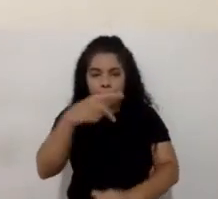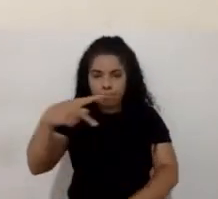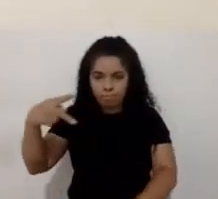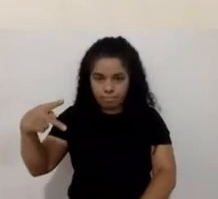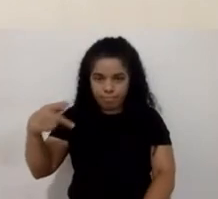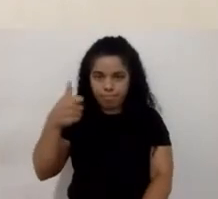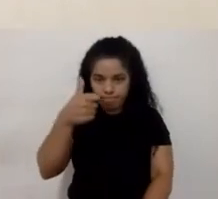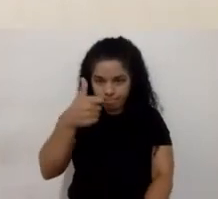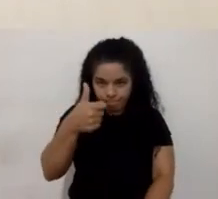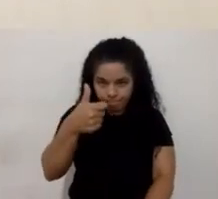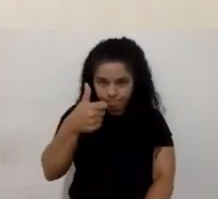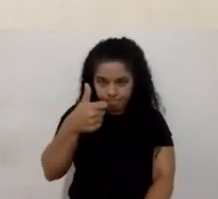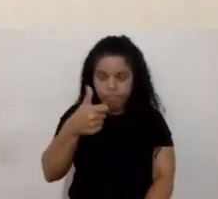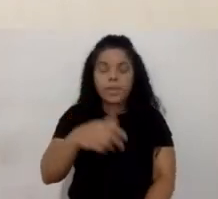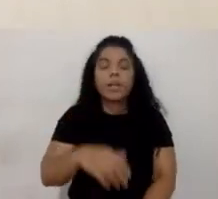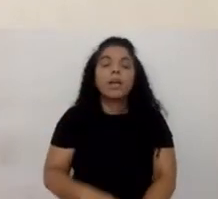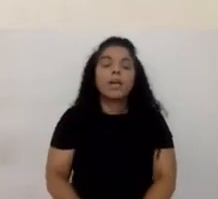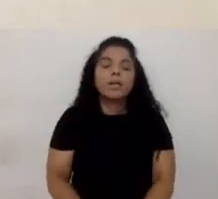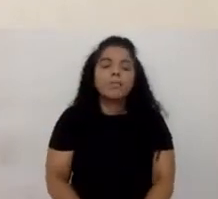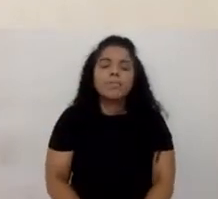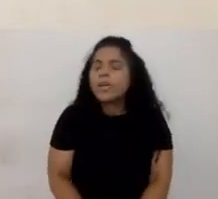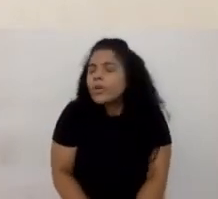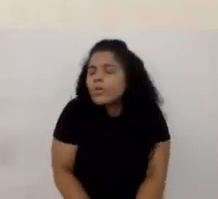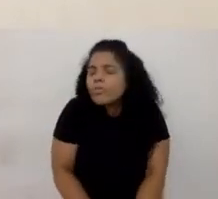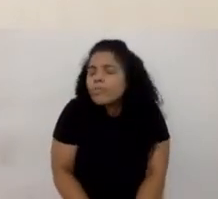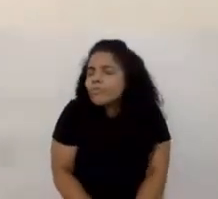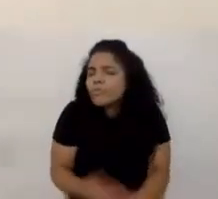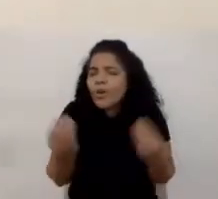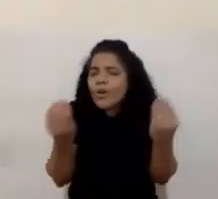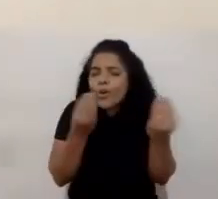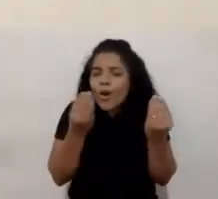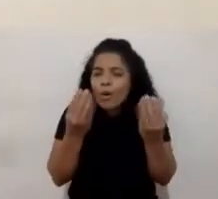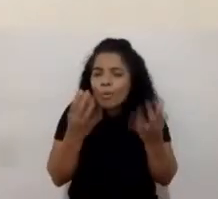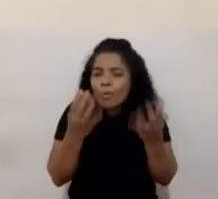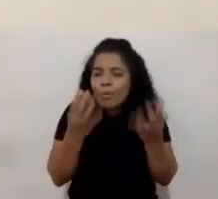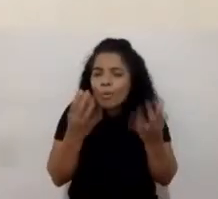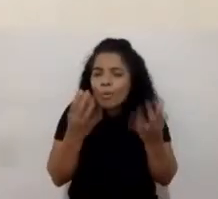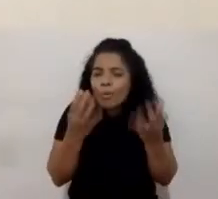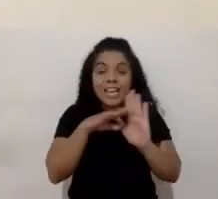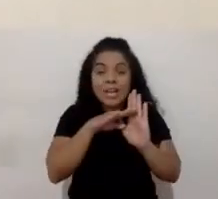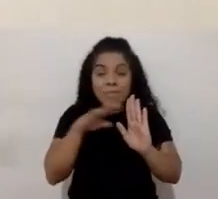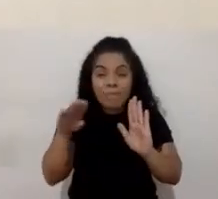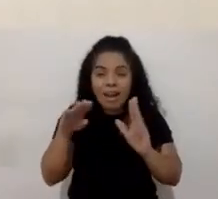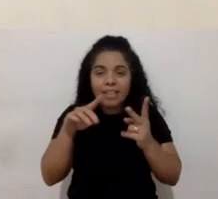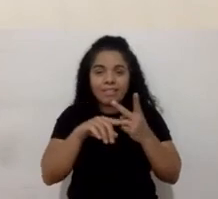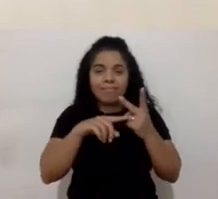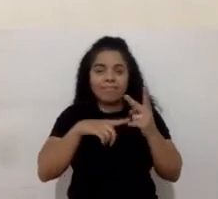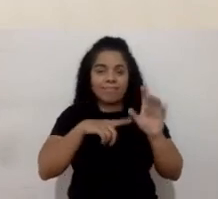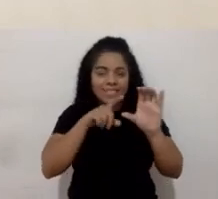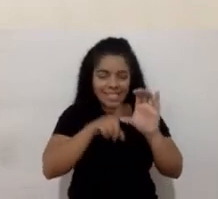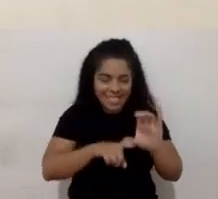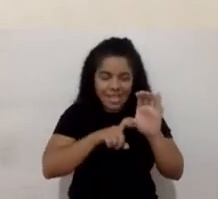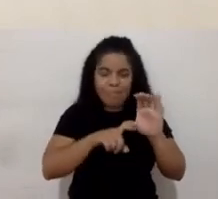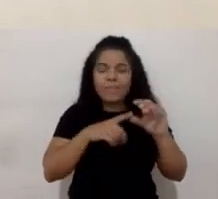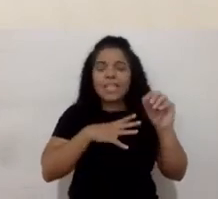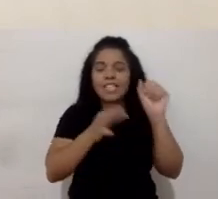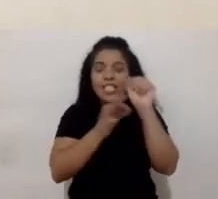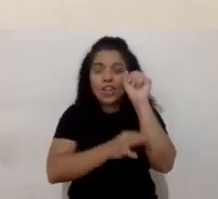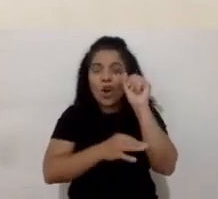standards and codependencies and this sort of stuff when this is the case?